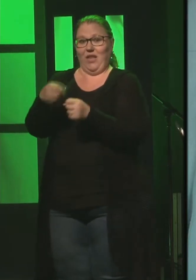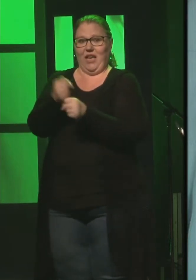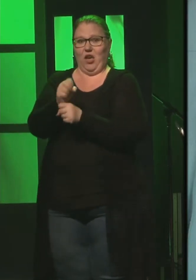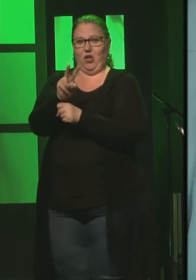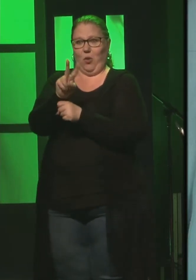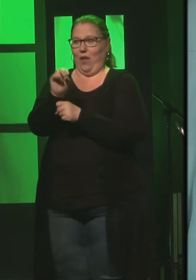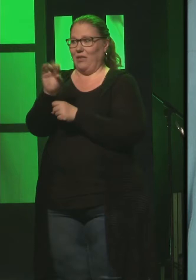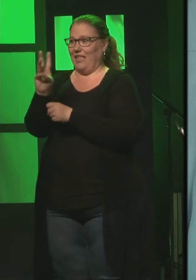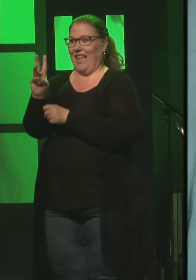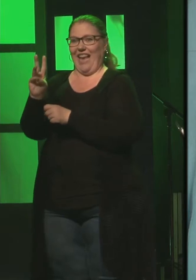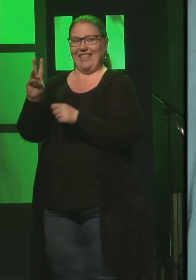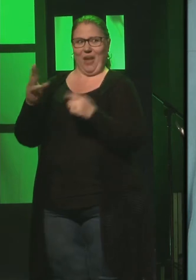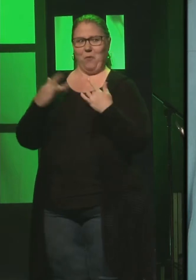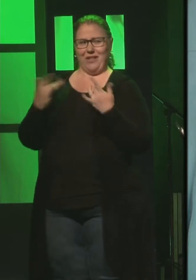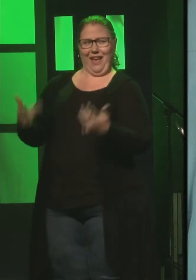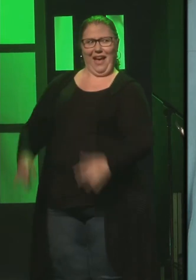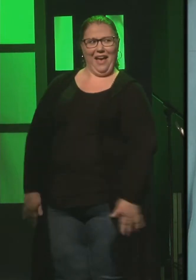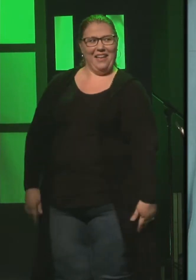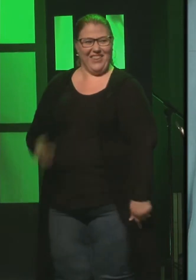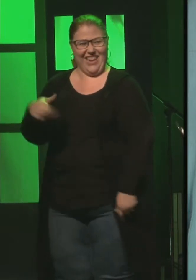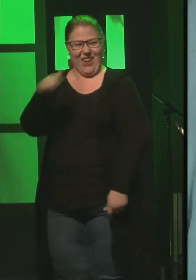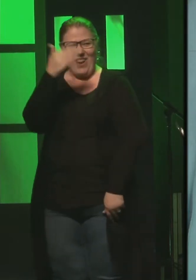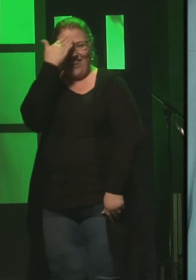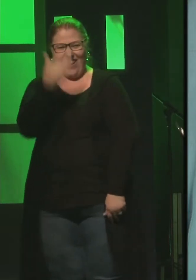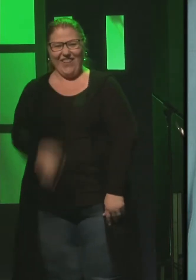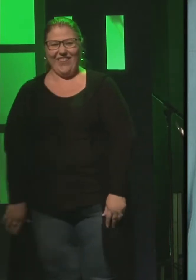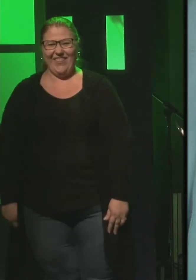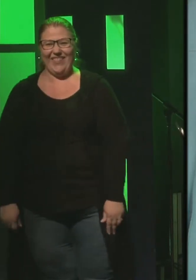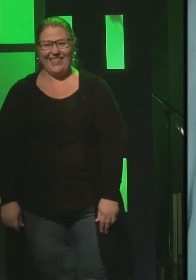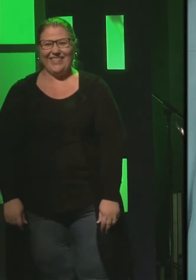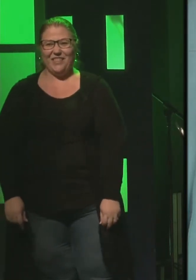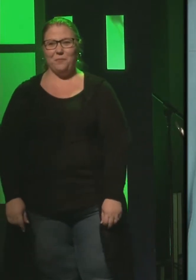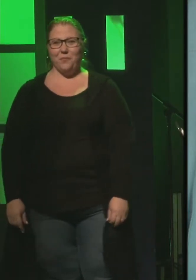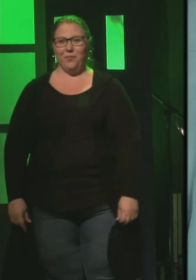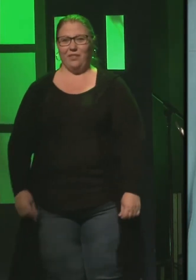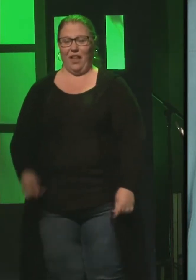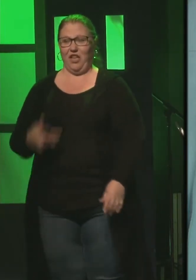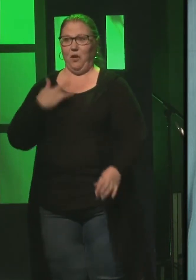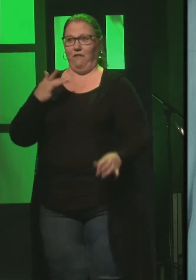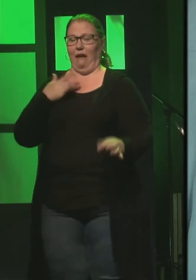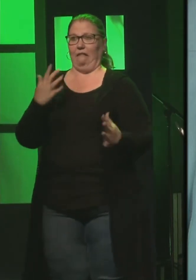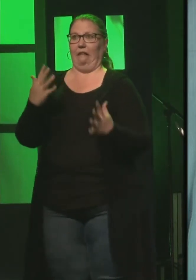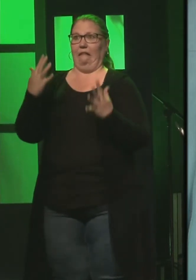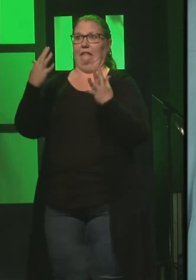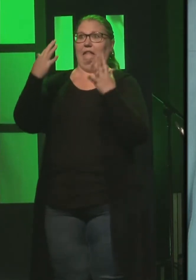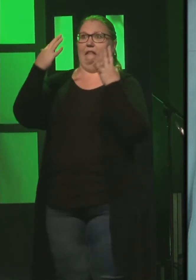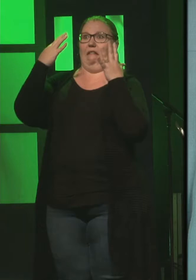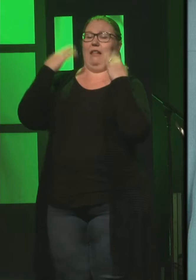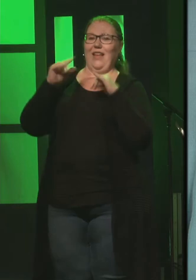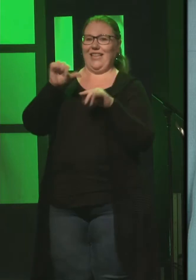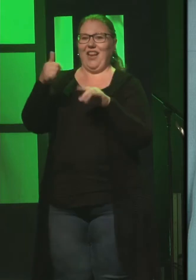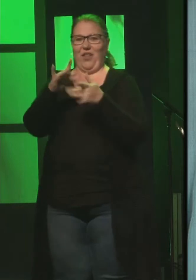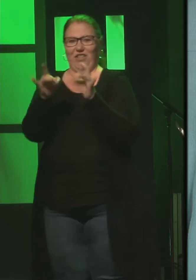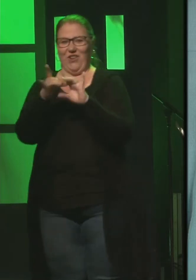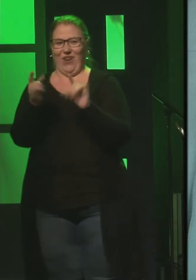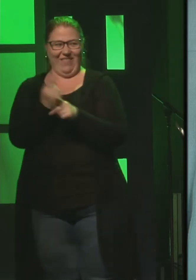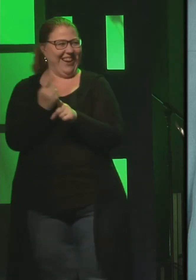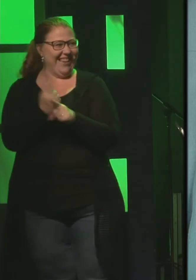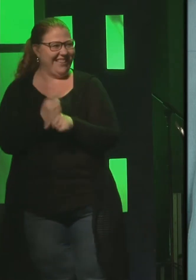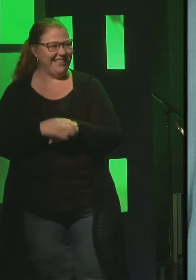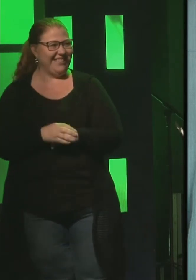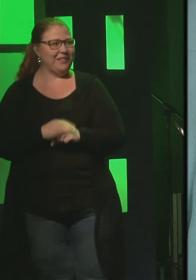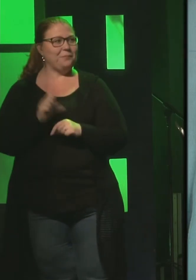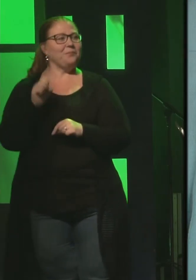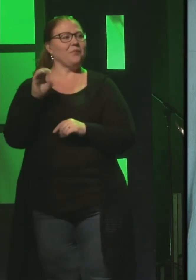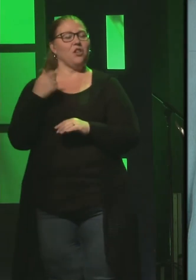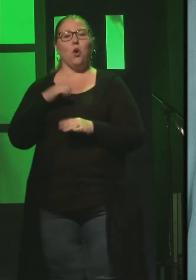What's up? Those of you, like, just doom was on the way. Like, that's a whole other story, right? So we